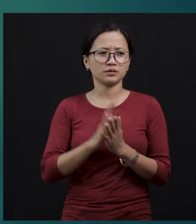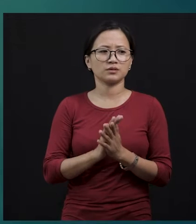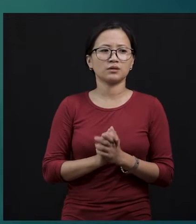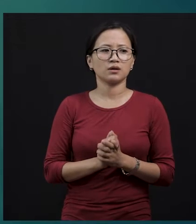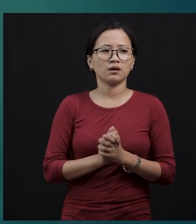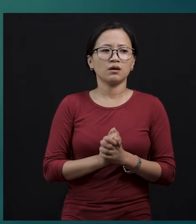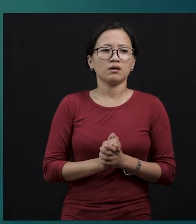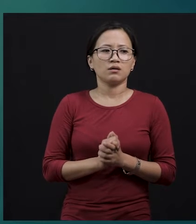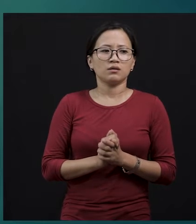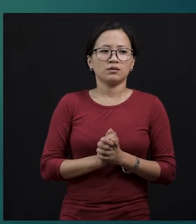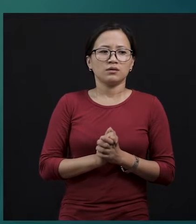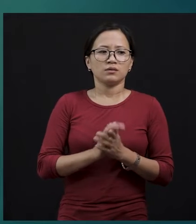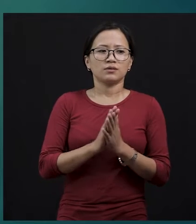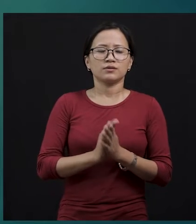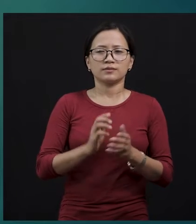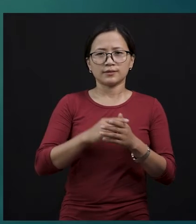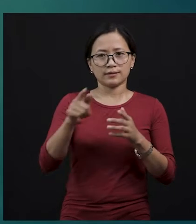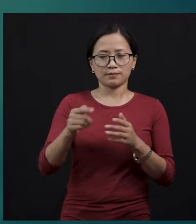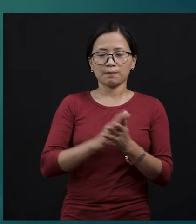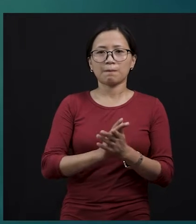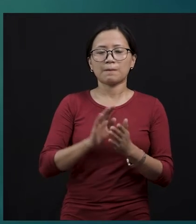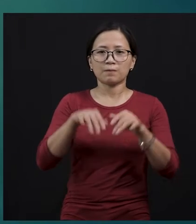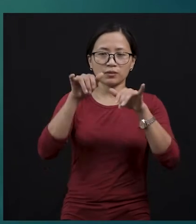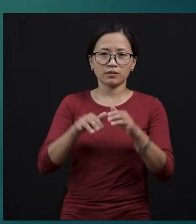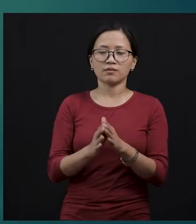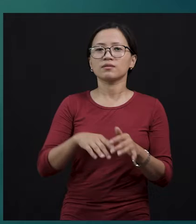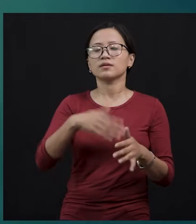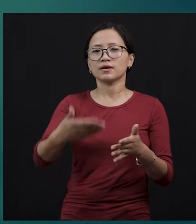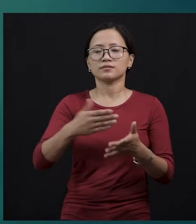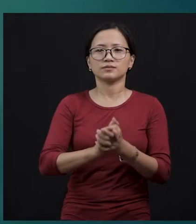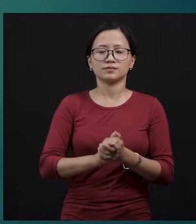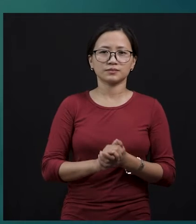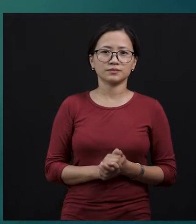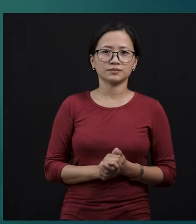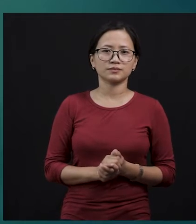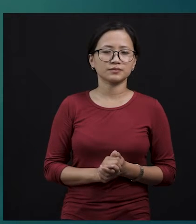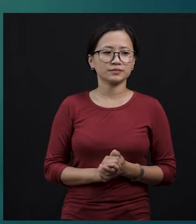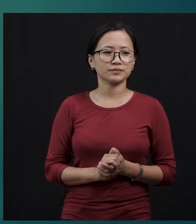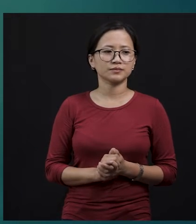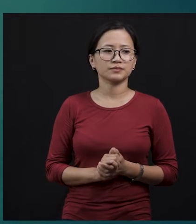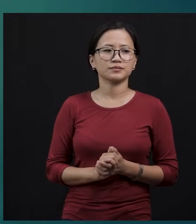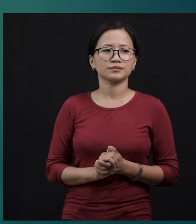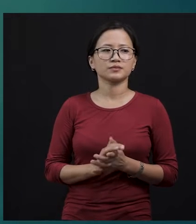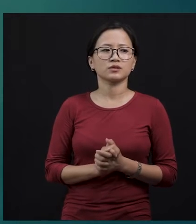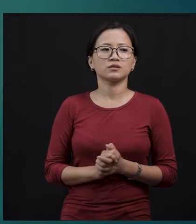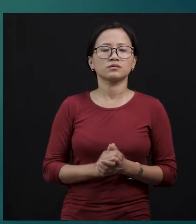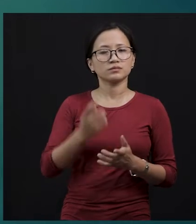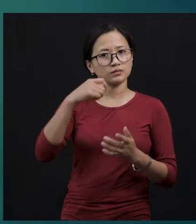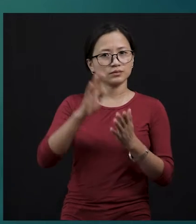verse. We are going to repeat again because by now you will be having some idea on how to read it, right? Let's read again. See? The